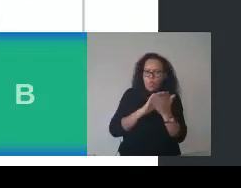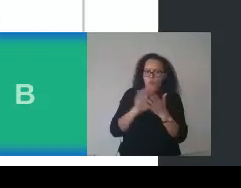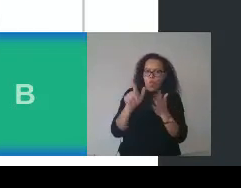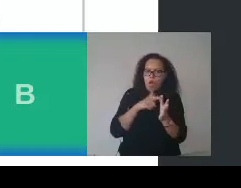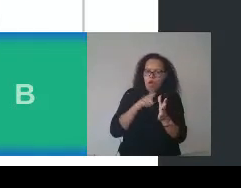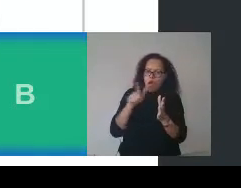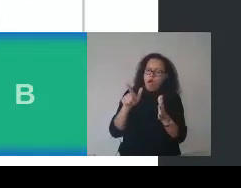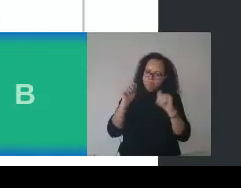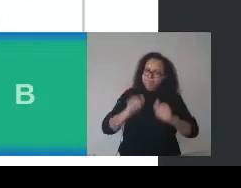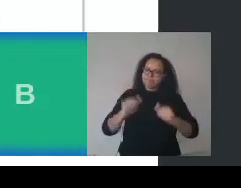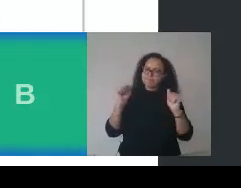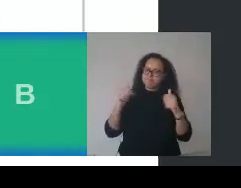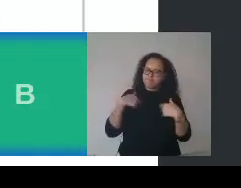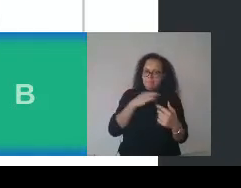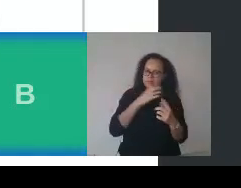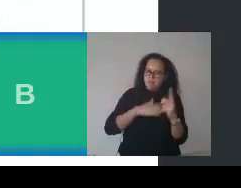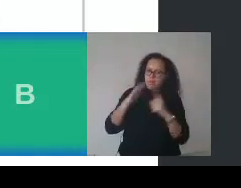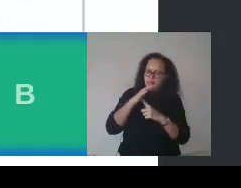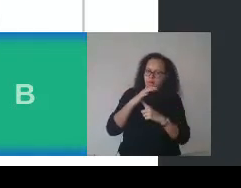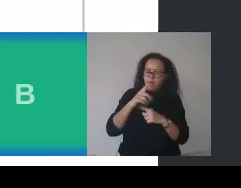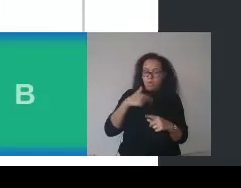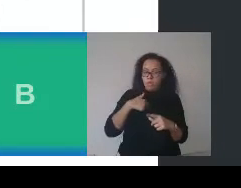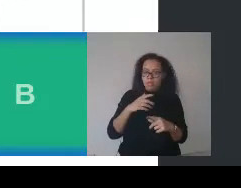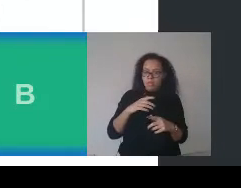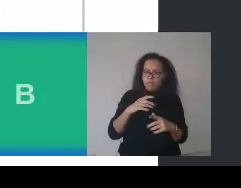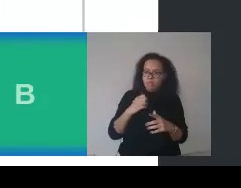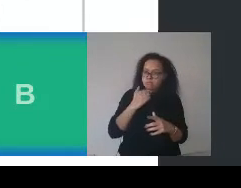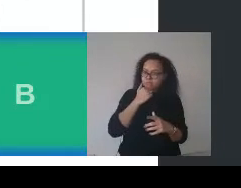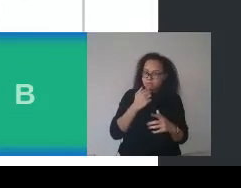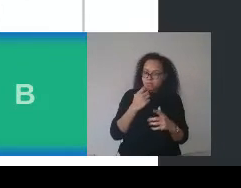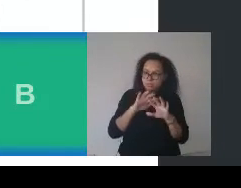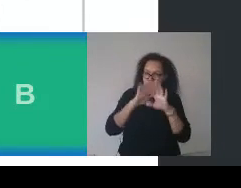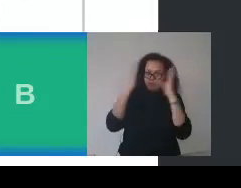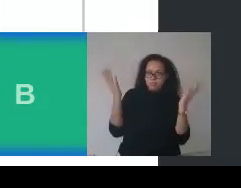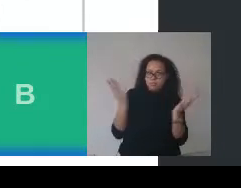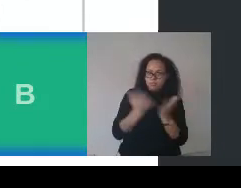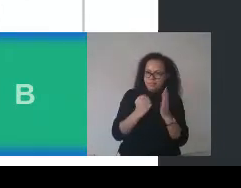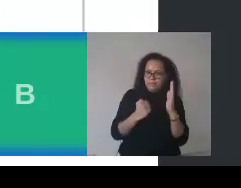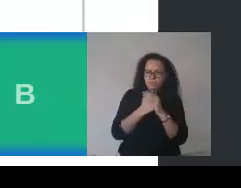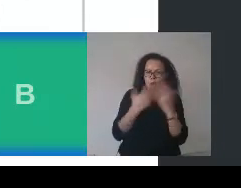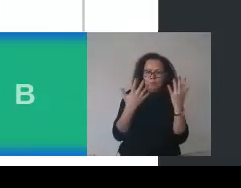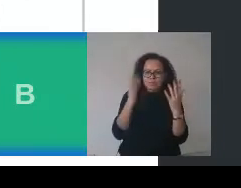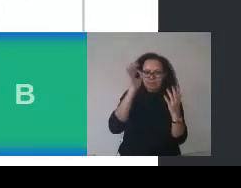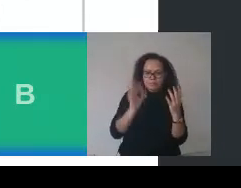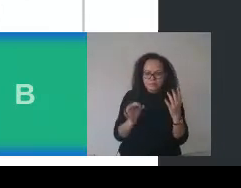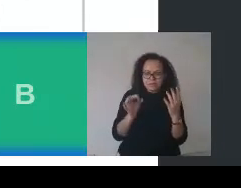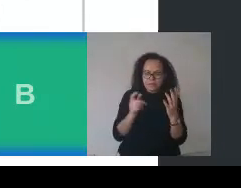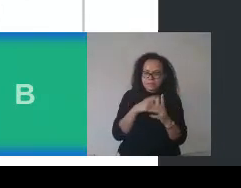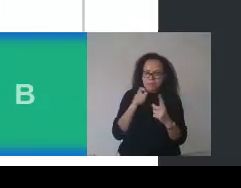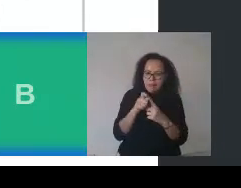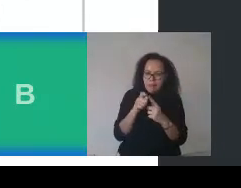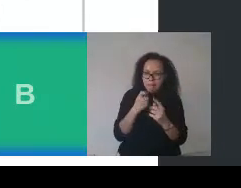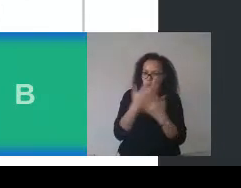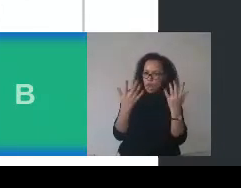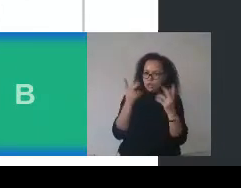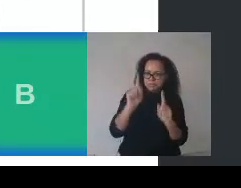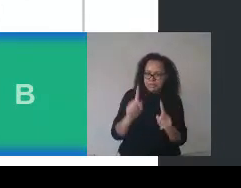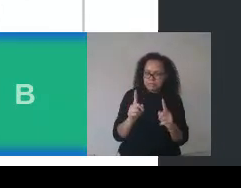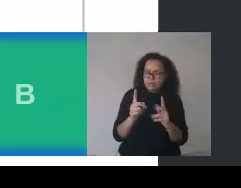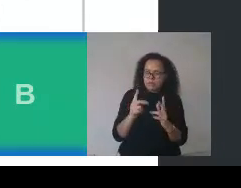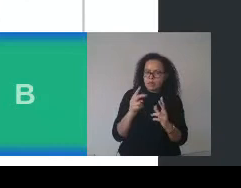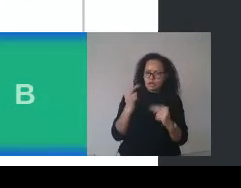Kitemark, and we are one of the top rated physiotherapy apps on the planet, within the top 10% ever reviewed. We've been